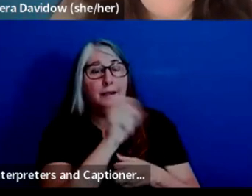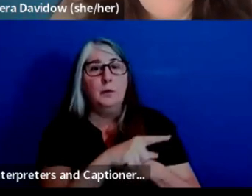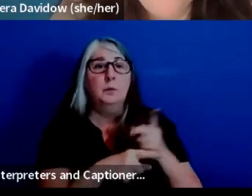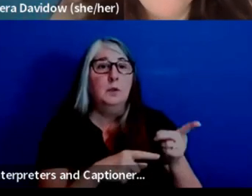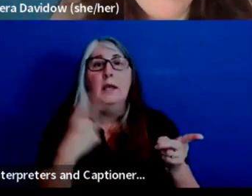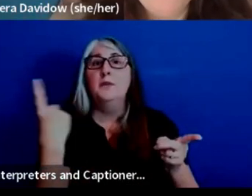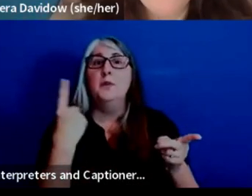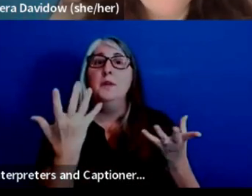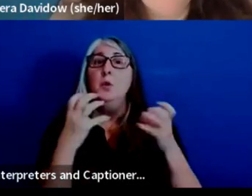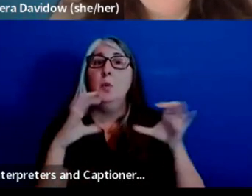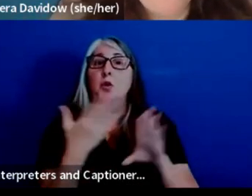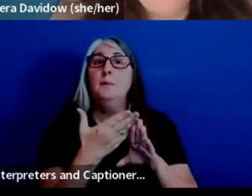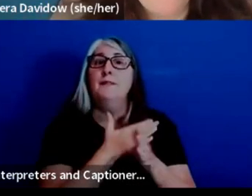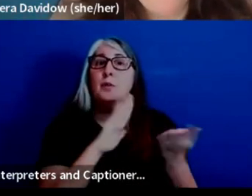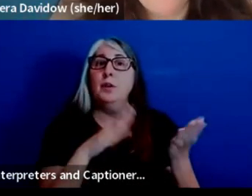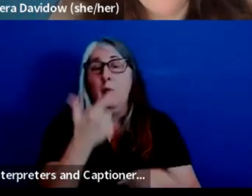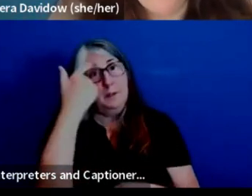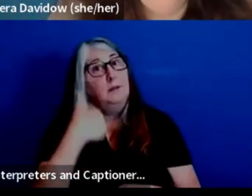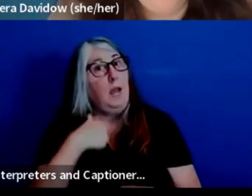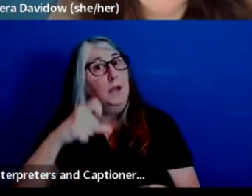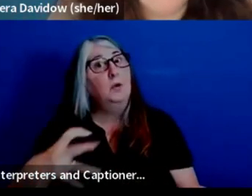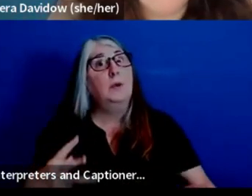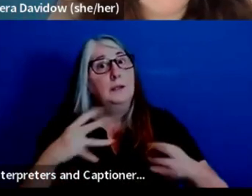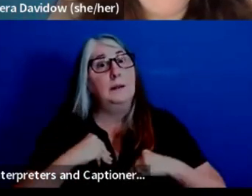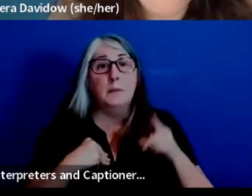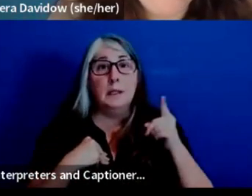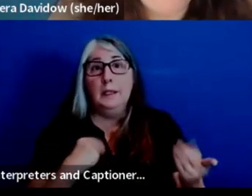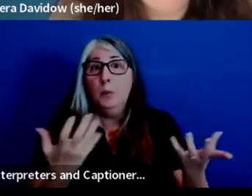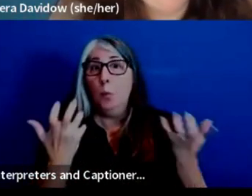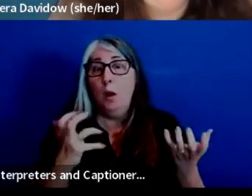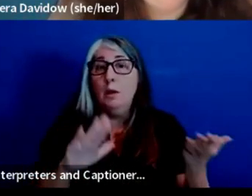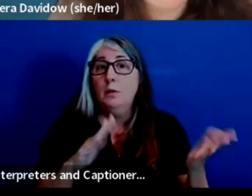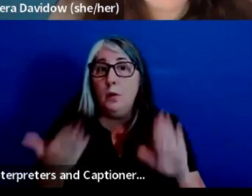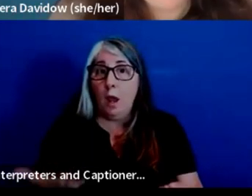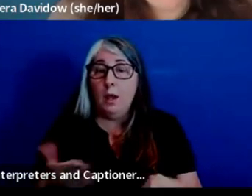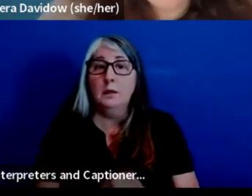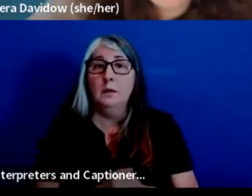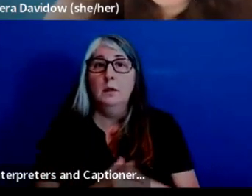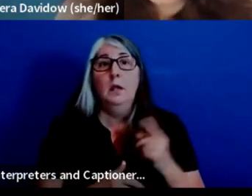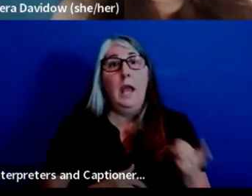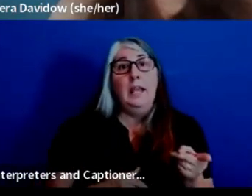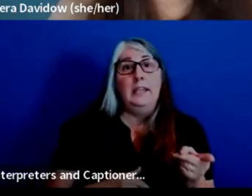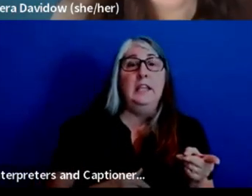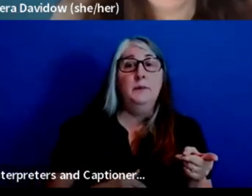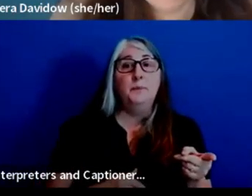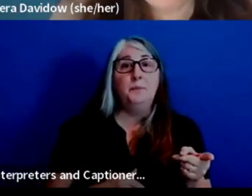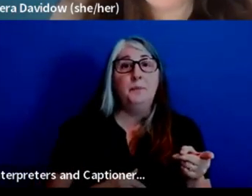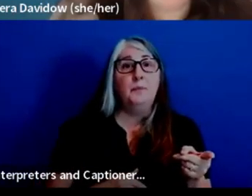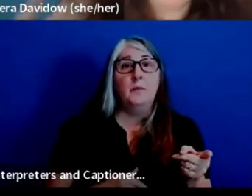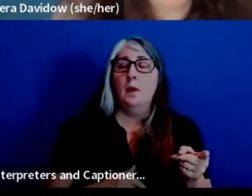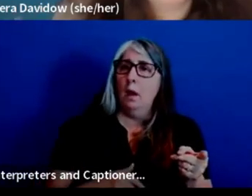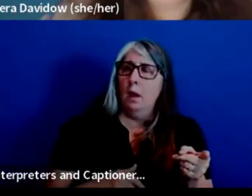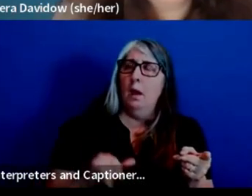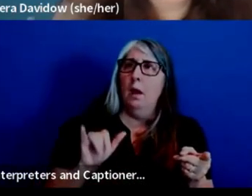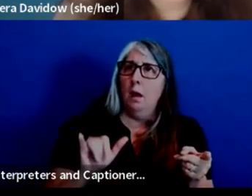before you die? Because I had to accept that he wanted to die. And he ended up moving through that.